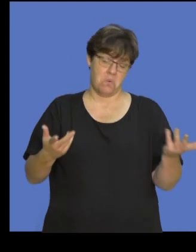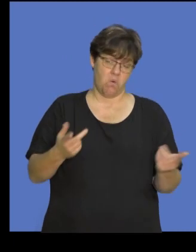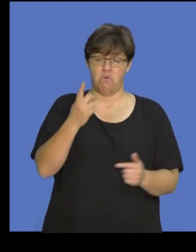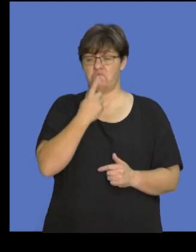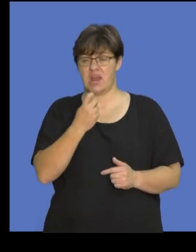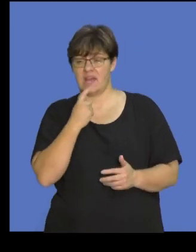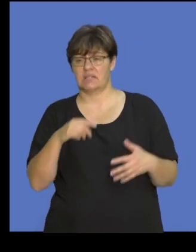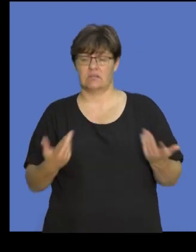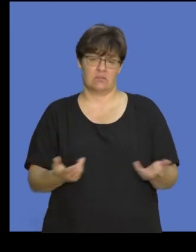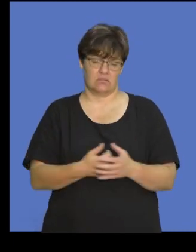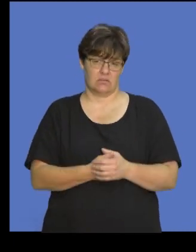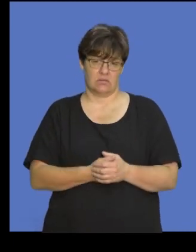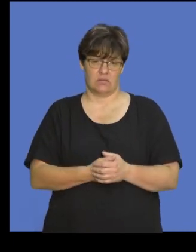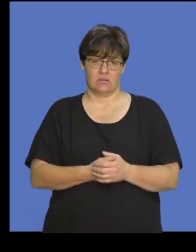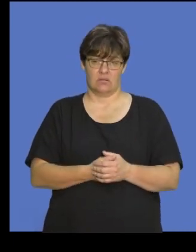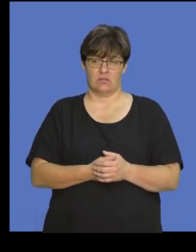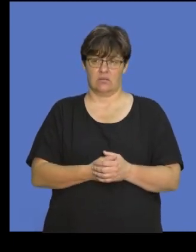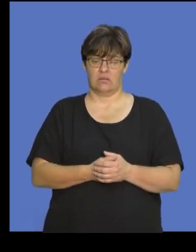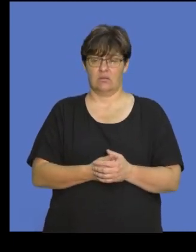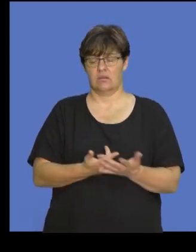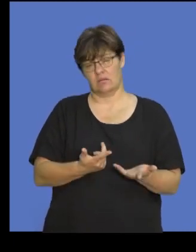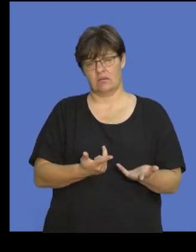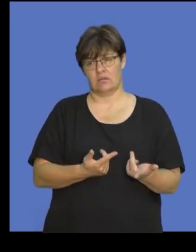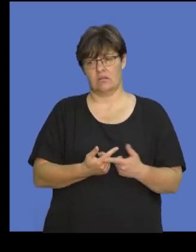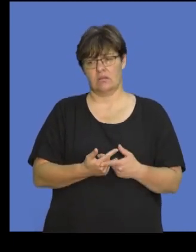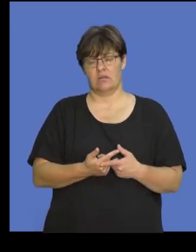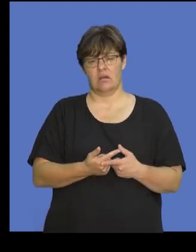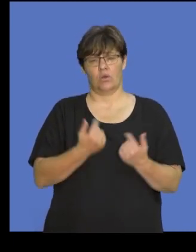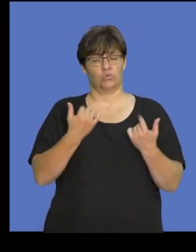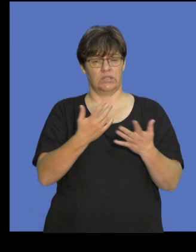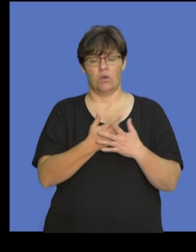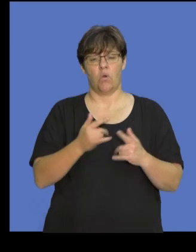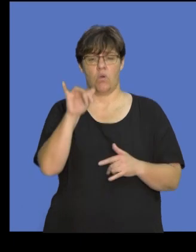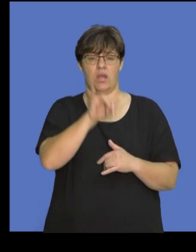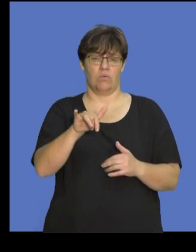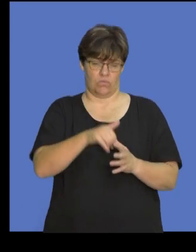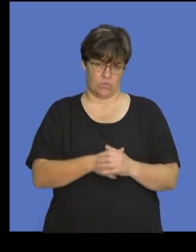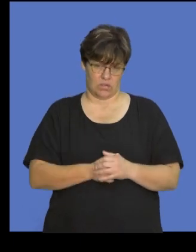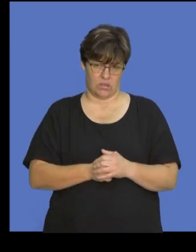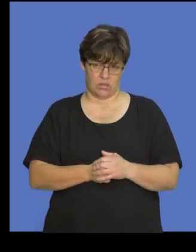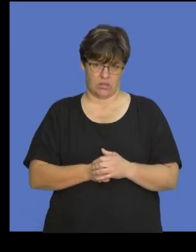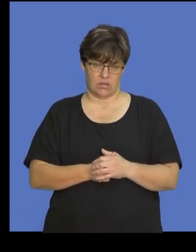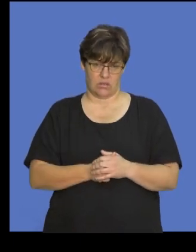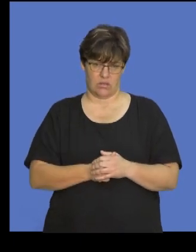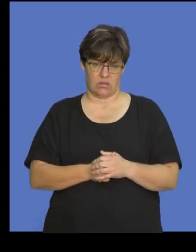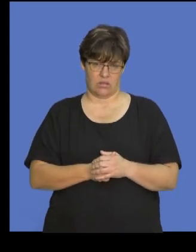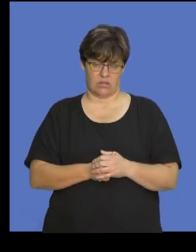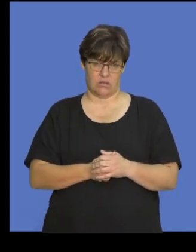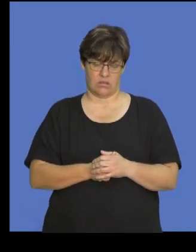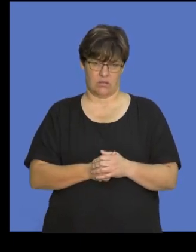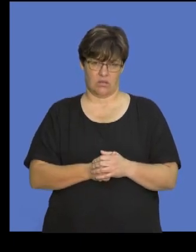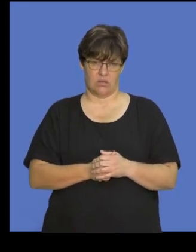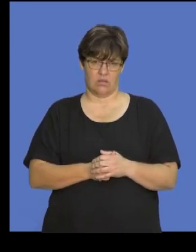stop at the red square, it could stop at the cyan square, or it can stop at the yellow square, or